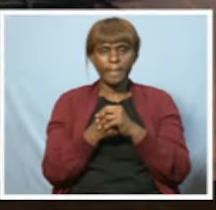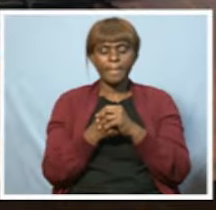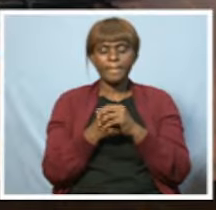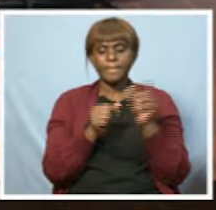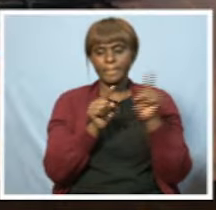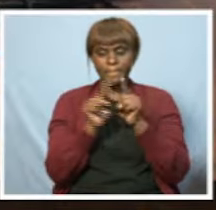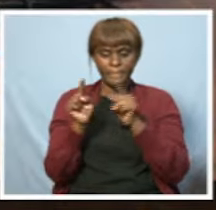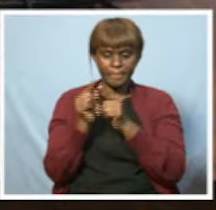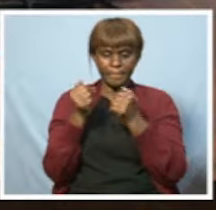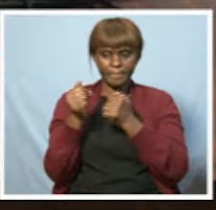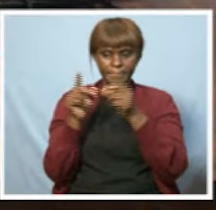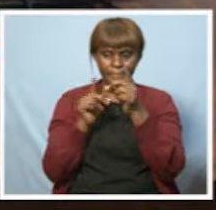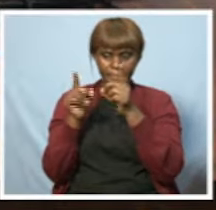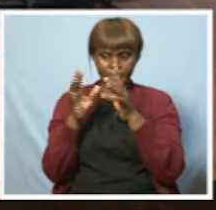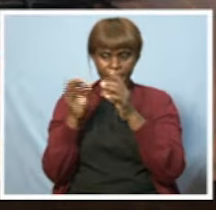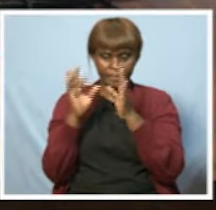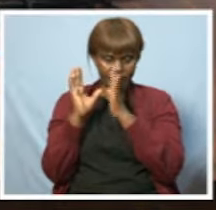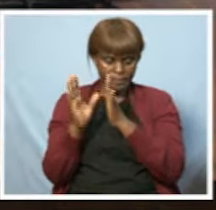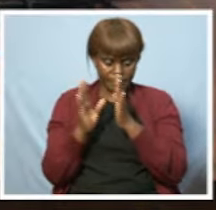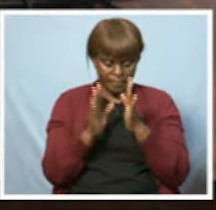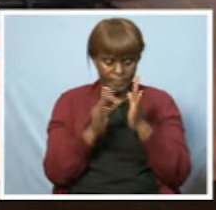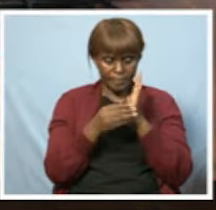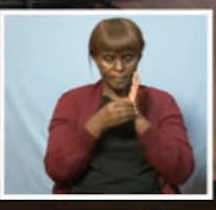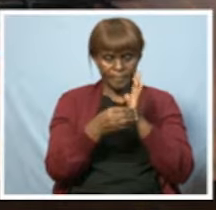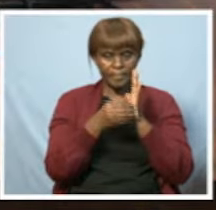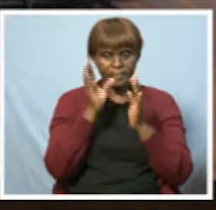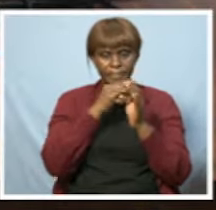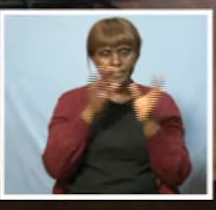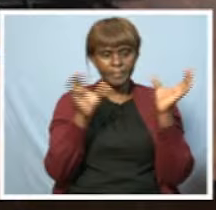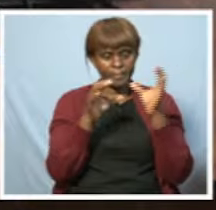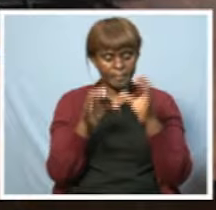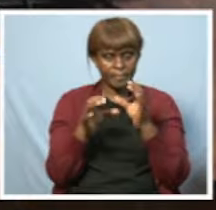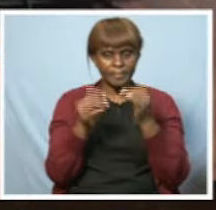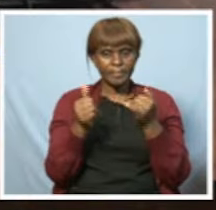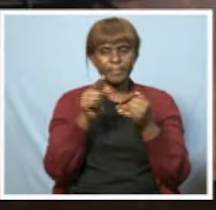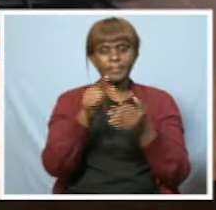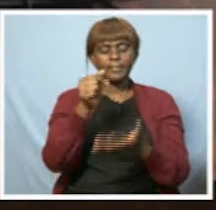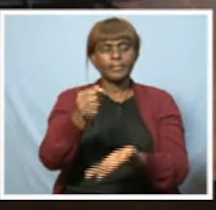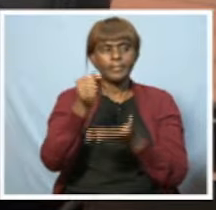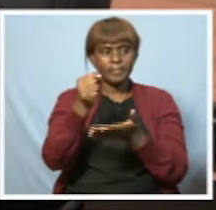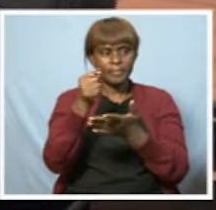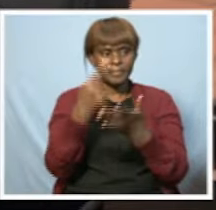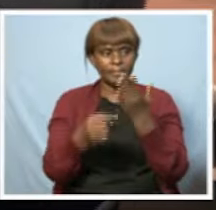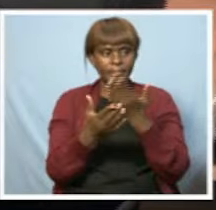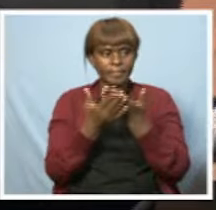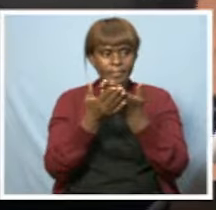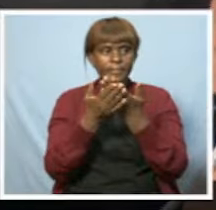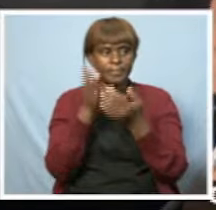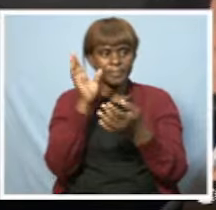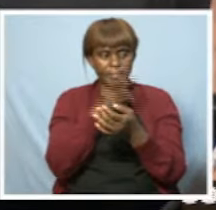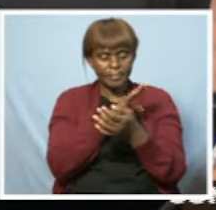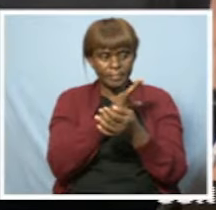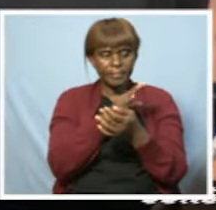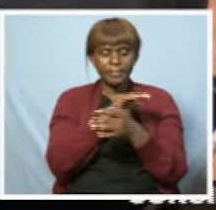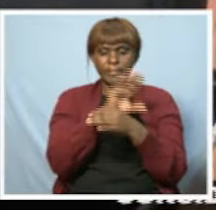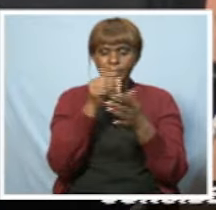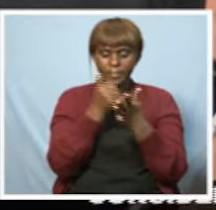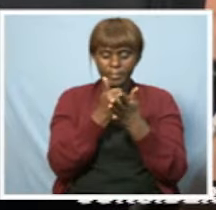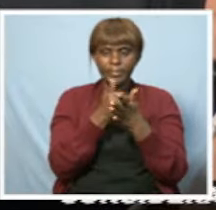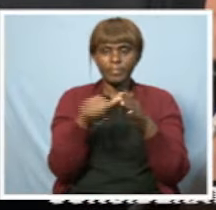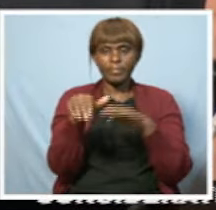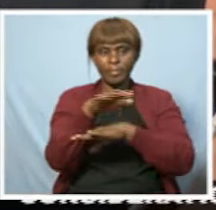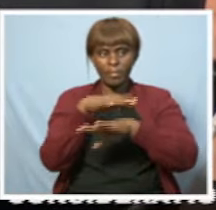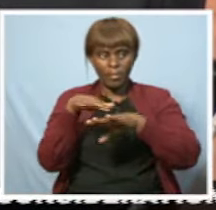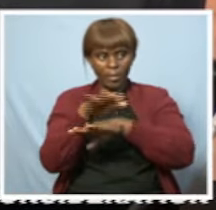As the Director of Planning has guided the committee, the budgets that were presented were